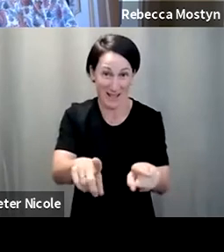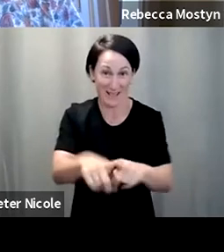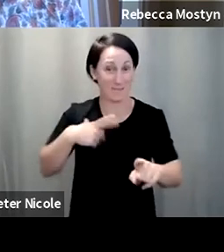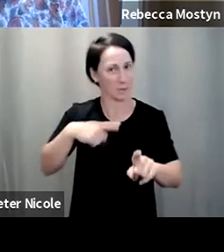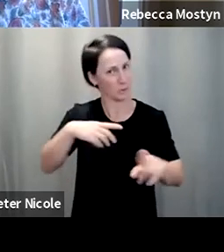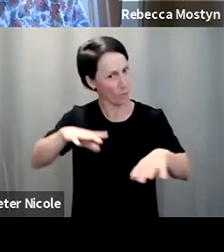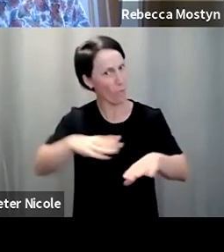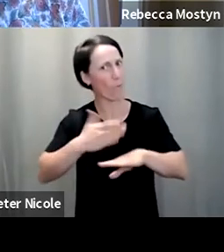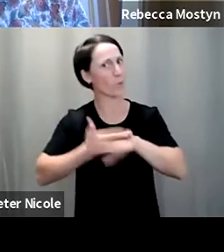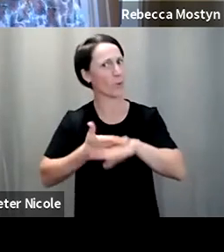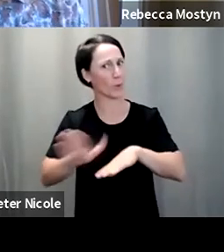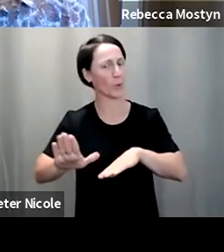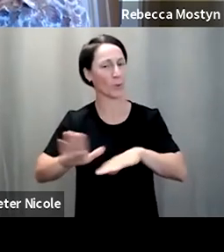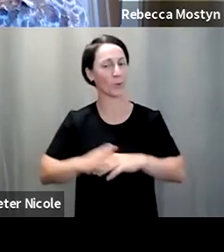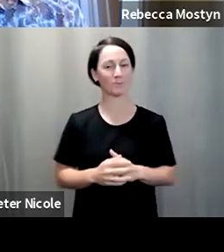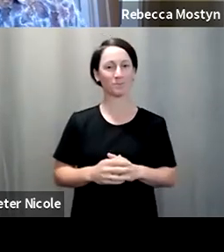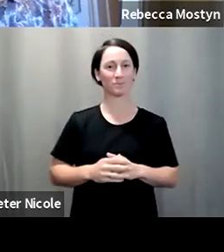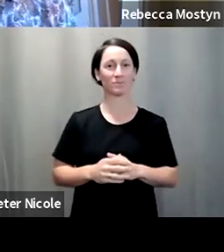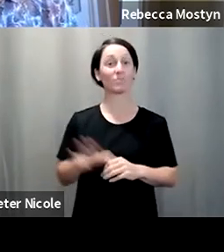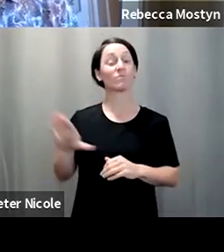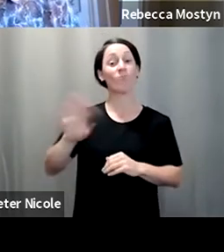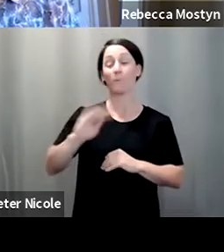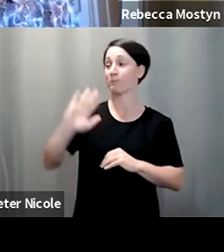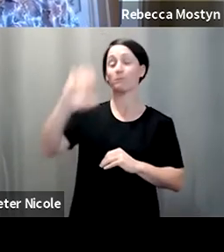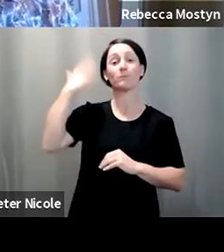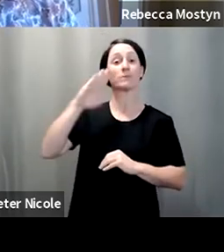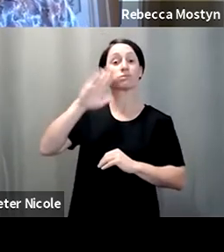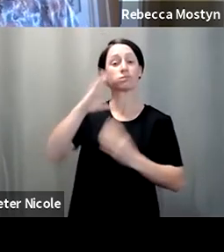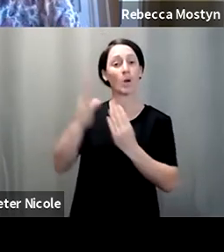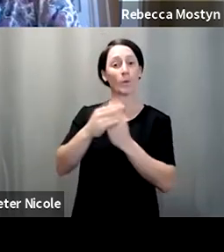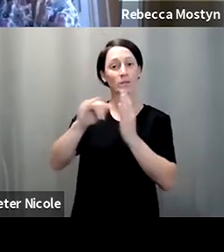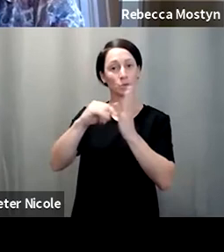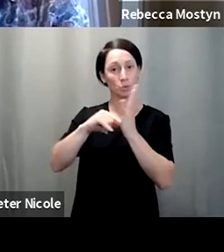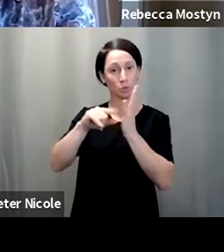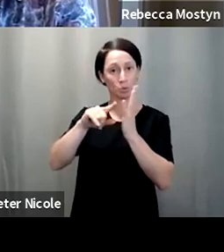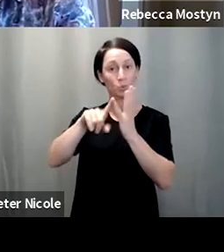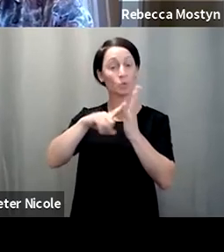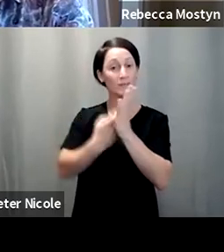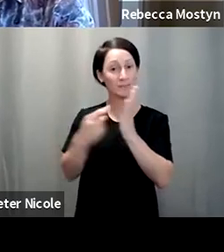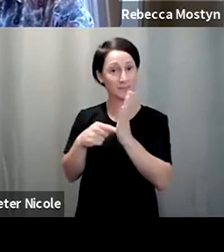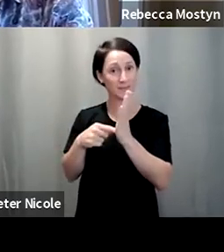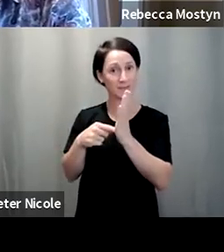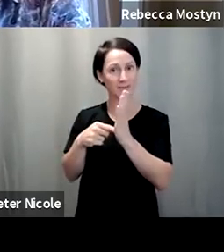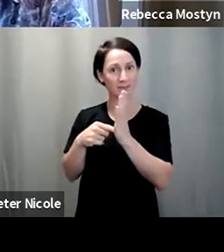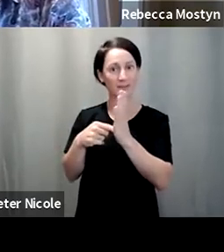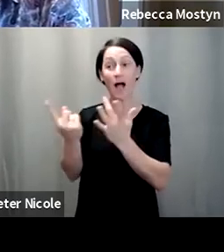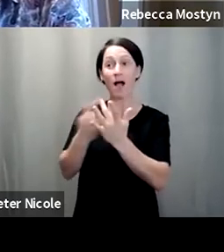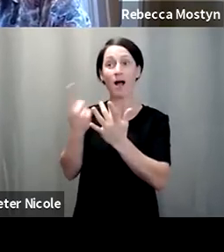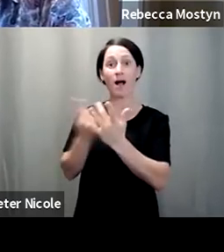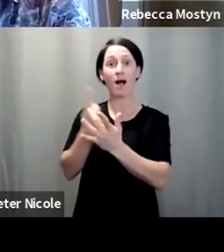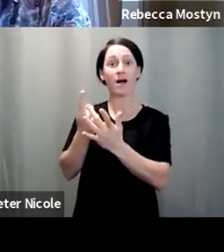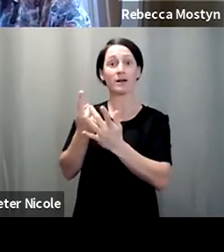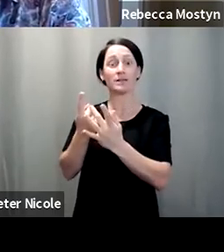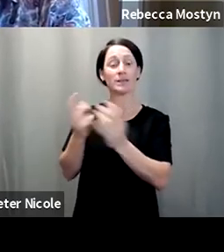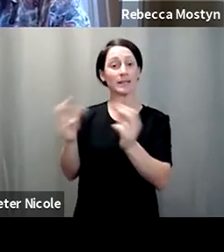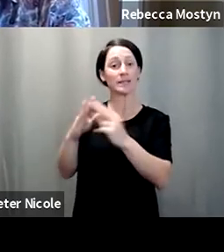what I took away from that conversation with Stuart, and I heard a colleague of his saying at a conference last week